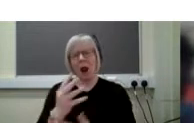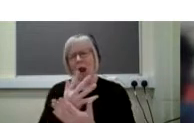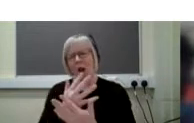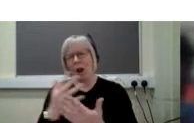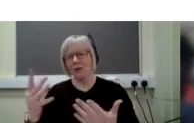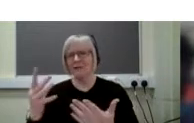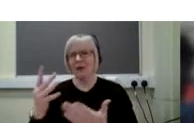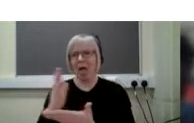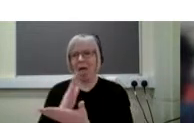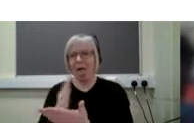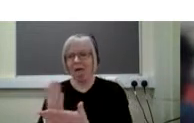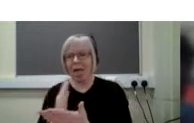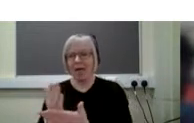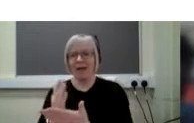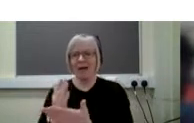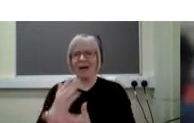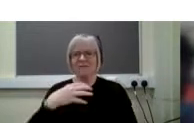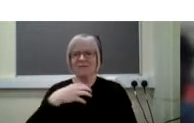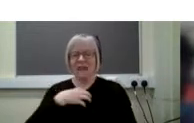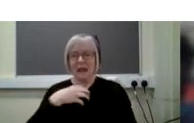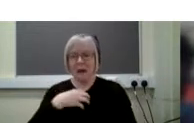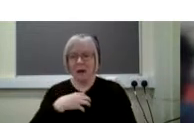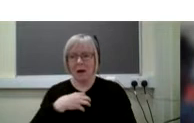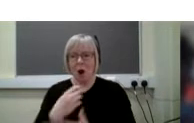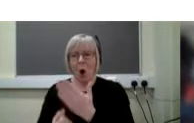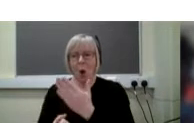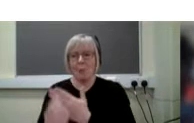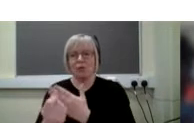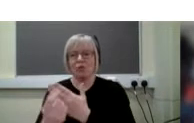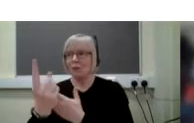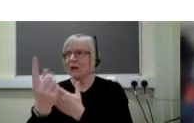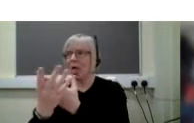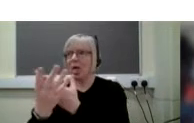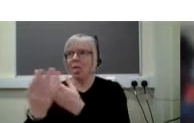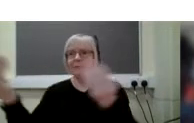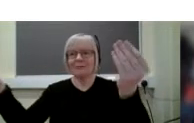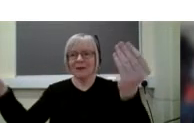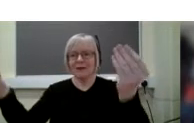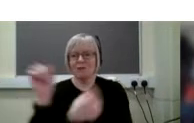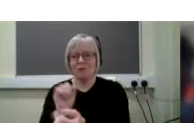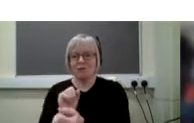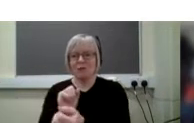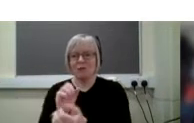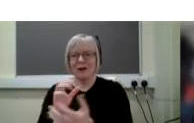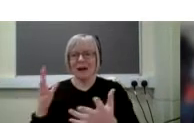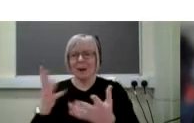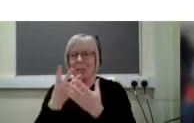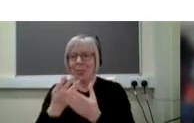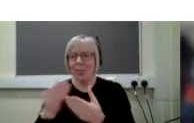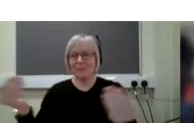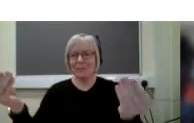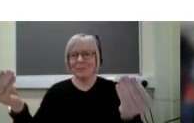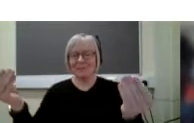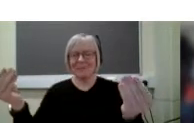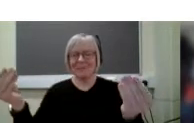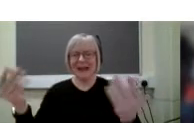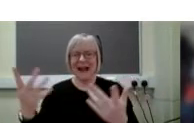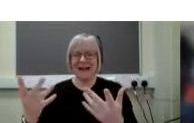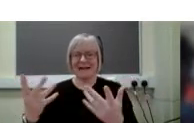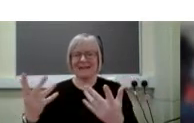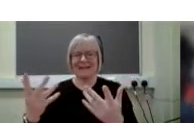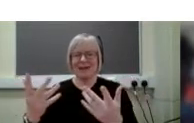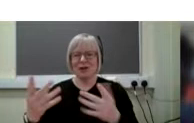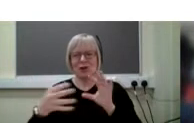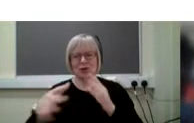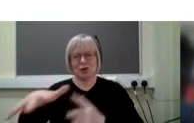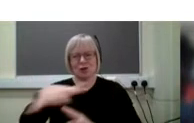and fear, loss of opportunities, loss of freedoms, and of course, really importantly, those limited social relations in